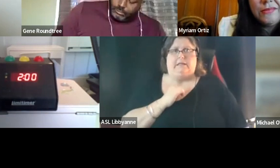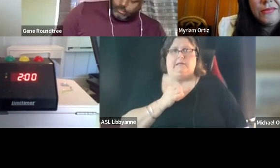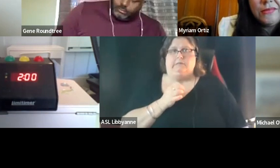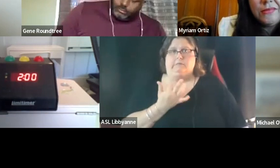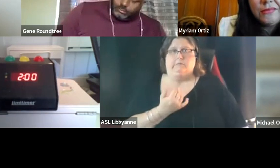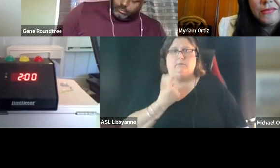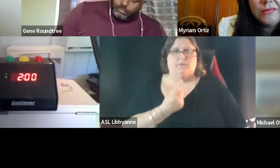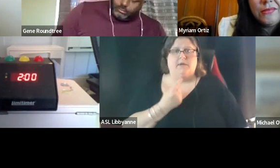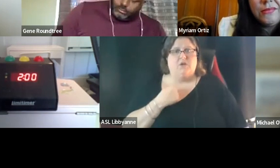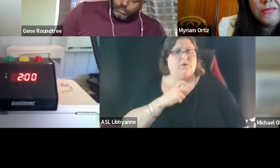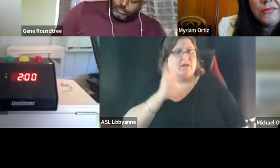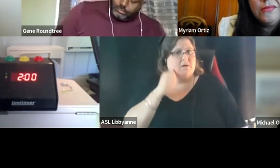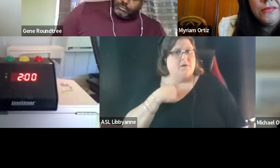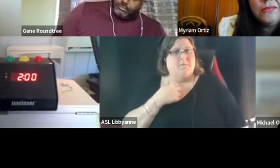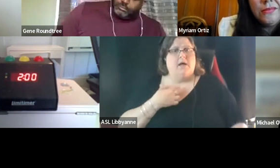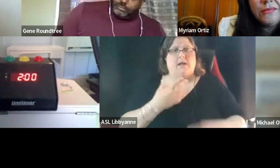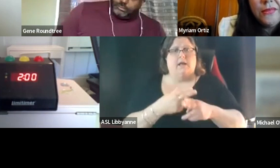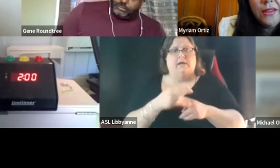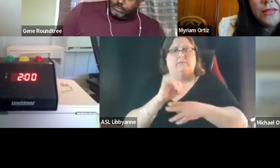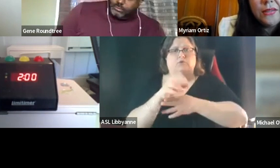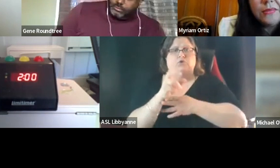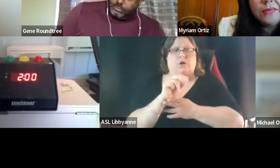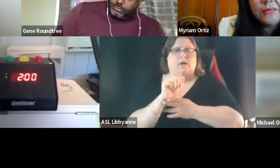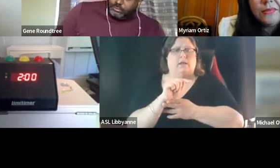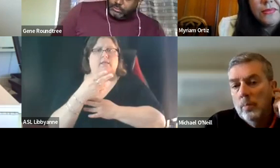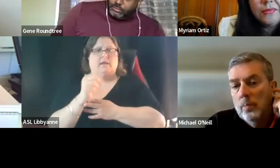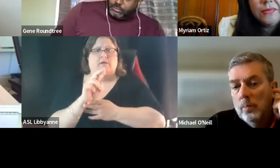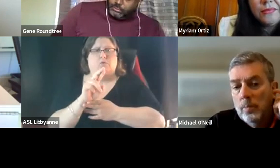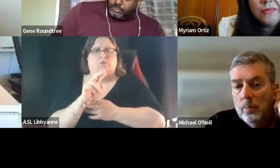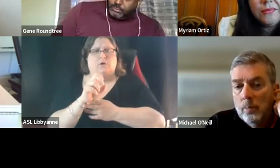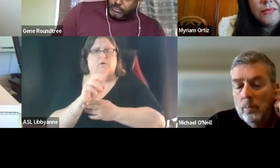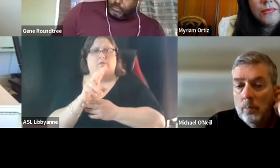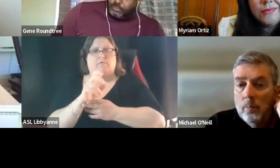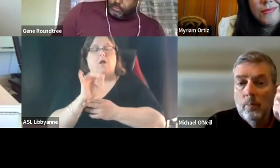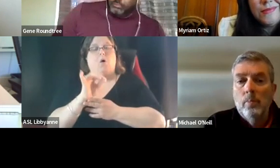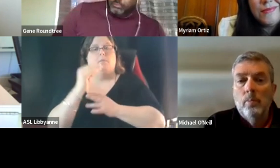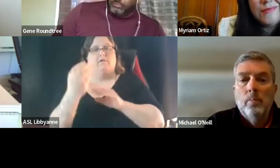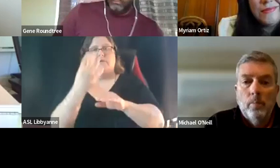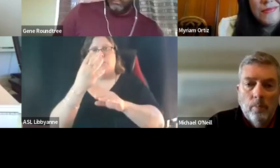I'm assuming you can hear me. This is Jonathan Riovan, and there's my video.